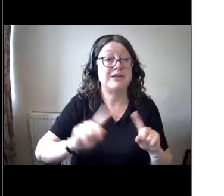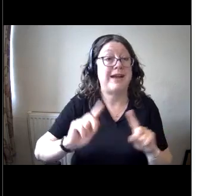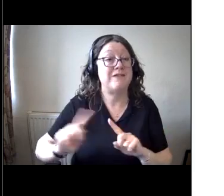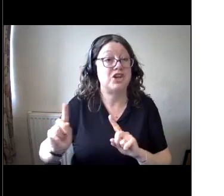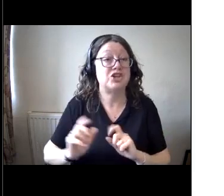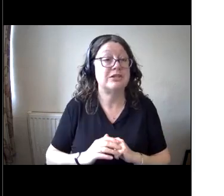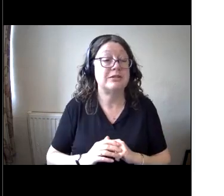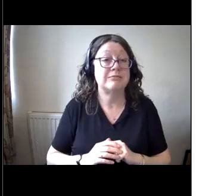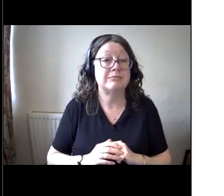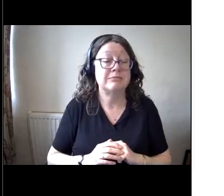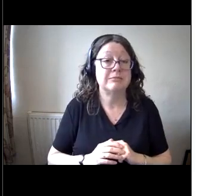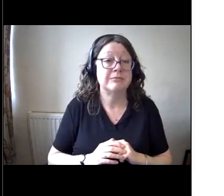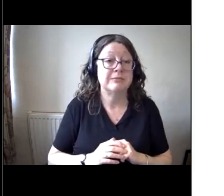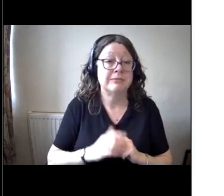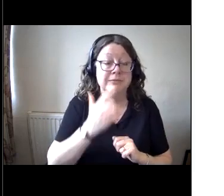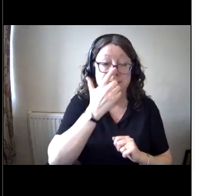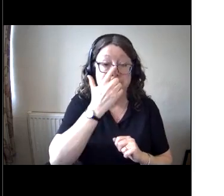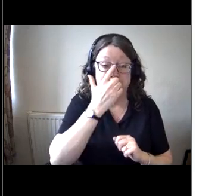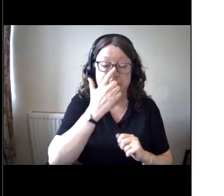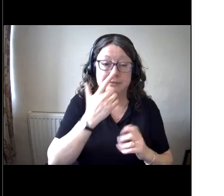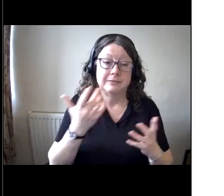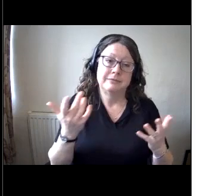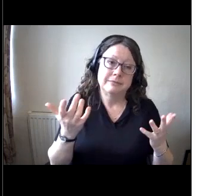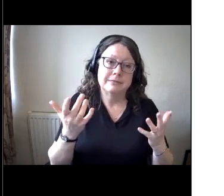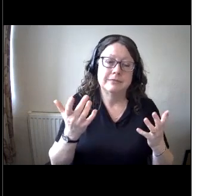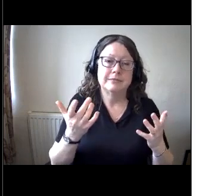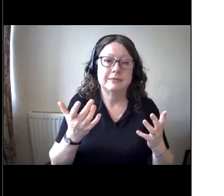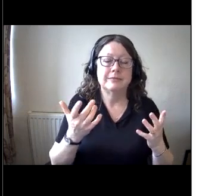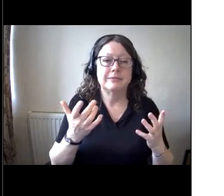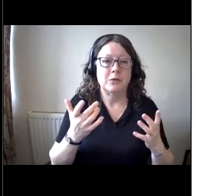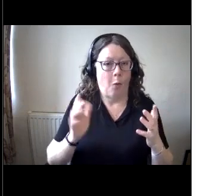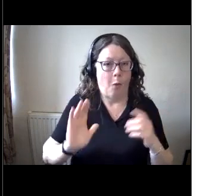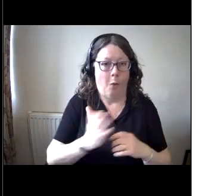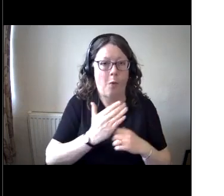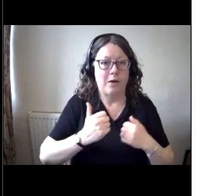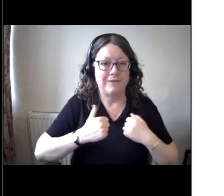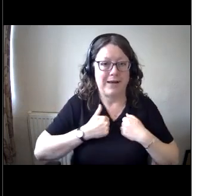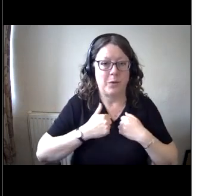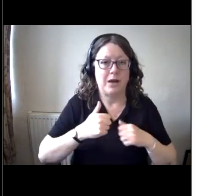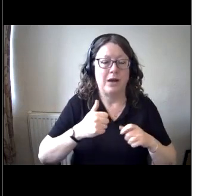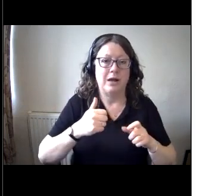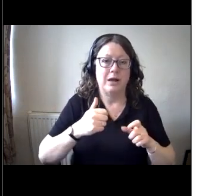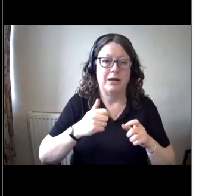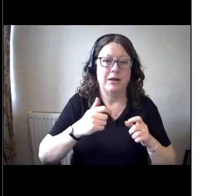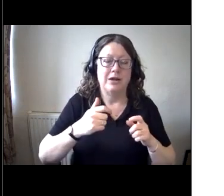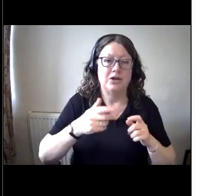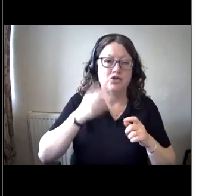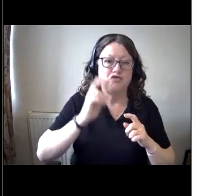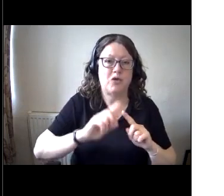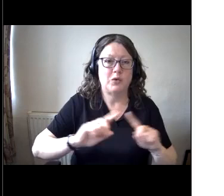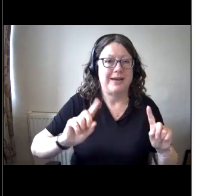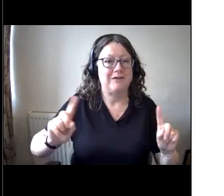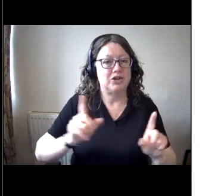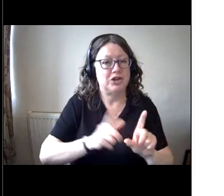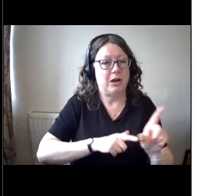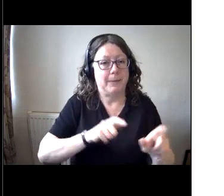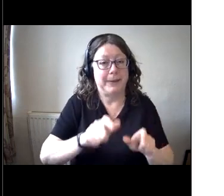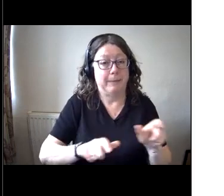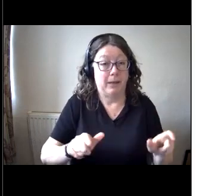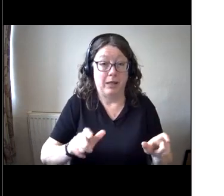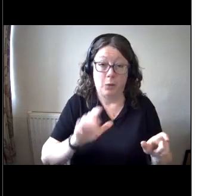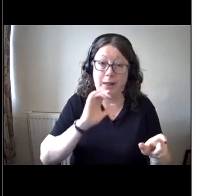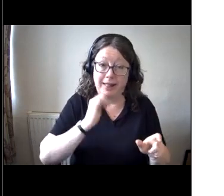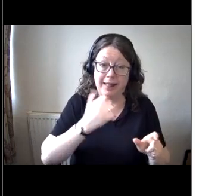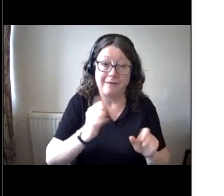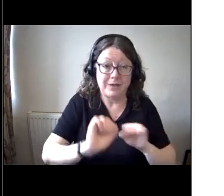with all people, you know, all of our neurodivergent young people are children. They're going to have their own unique strengths, they're going to have their own